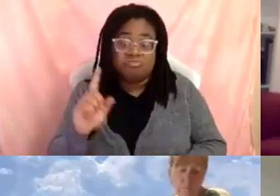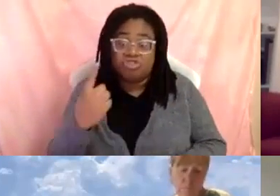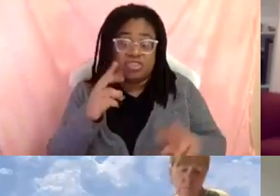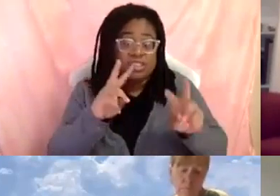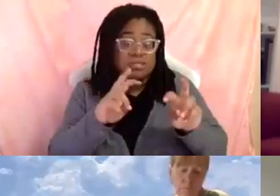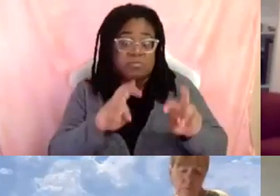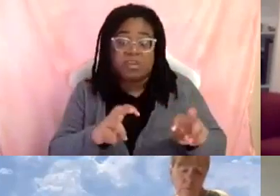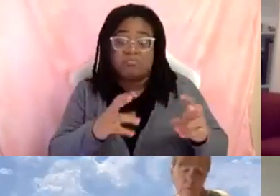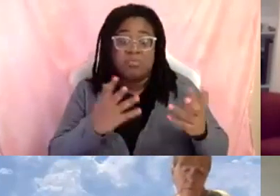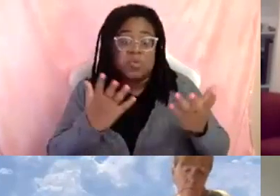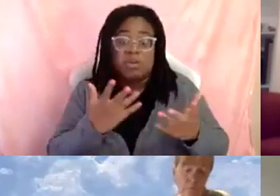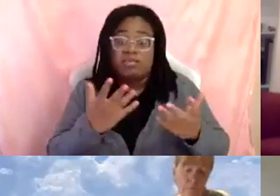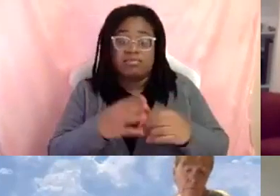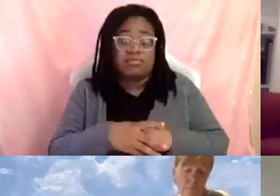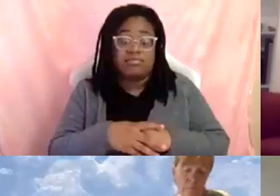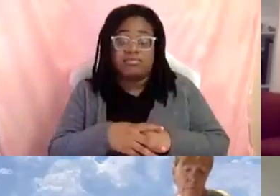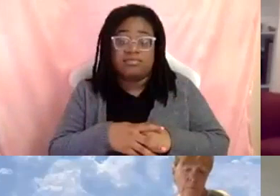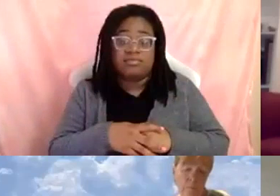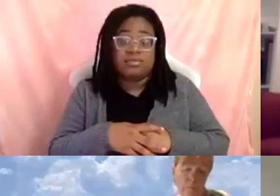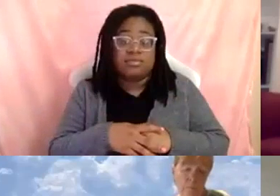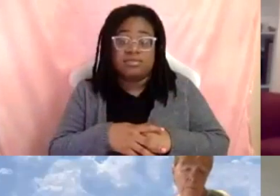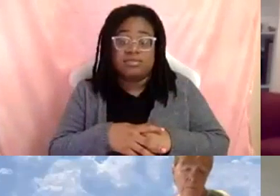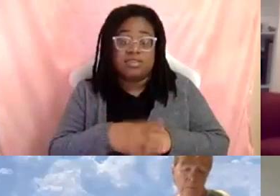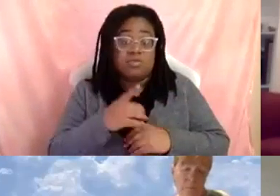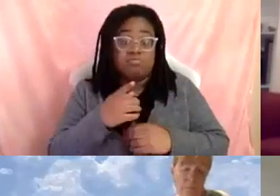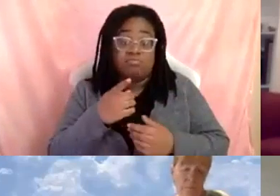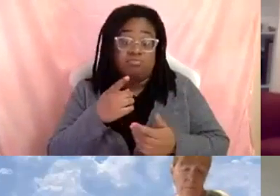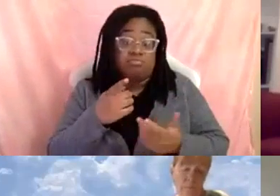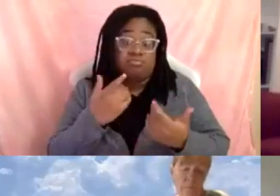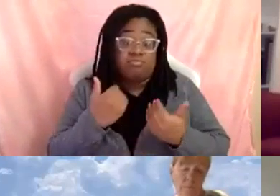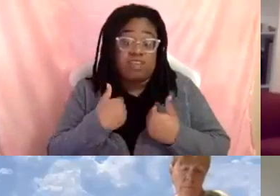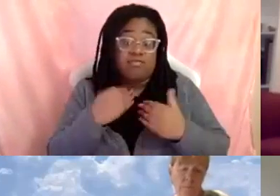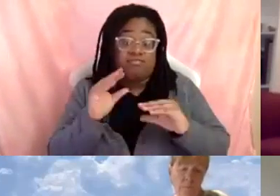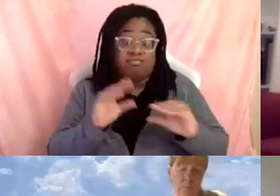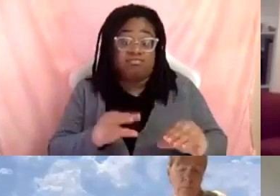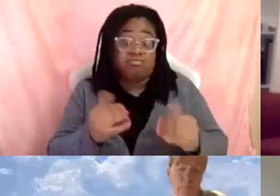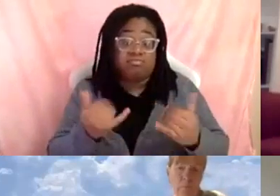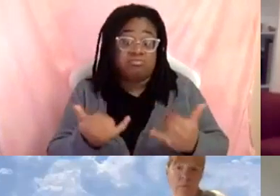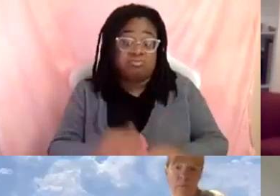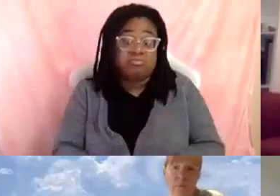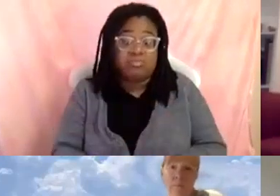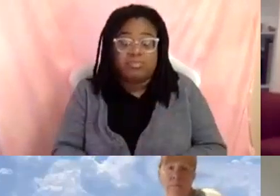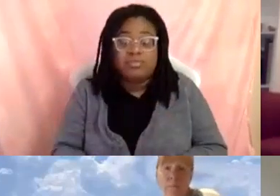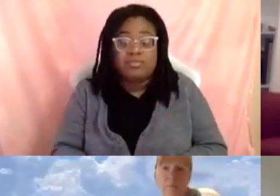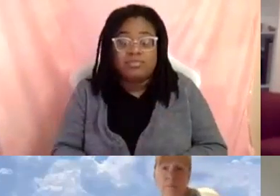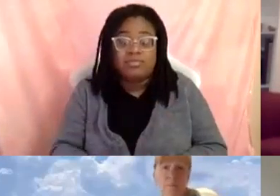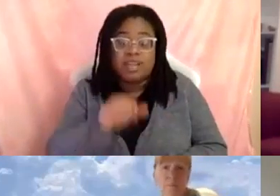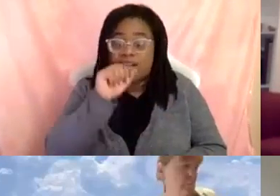what I have put together. Love it.